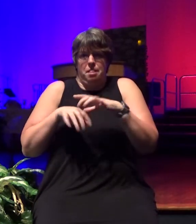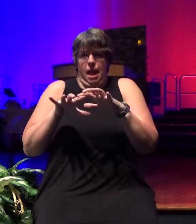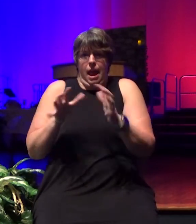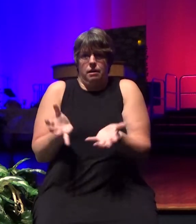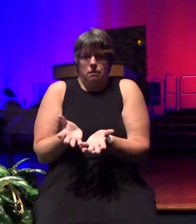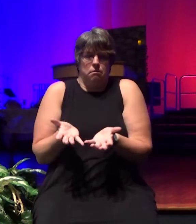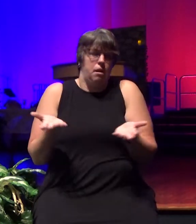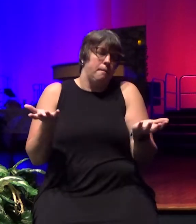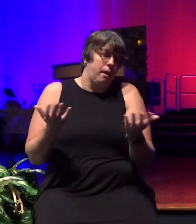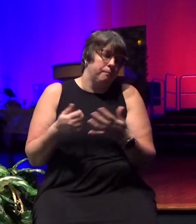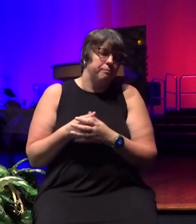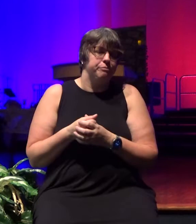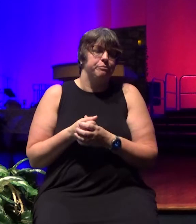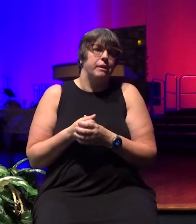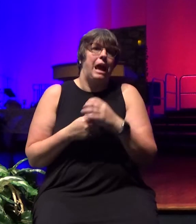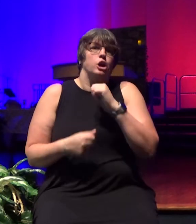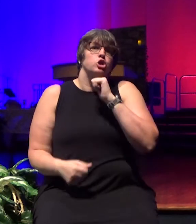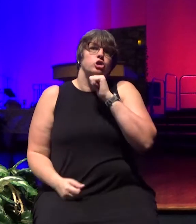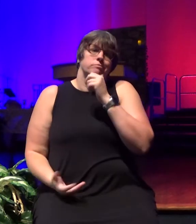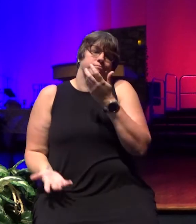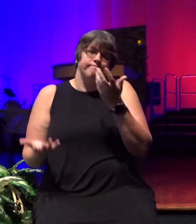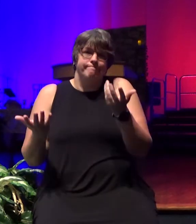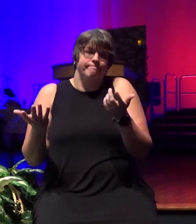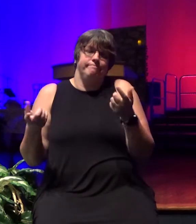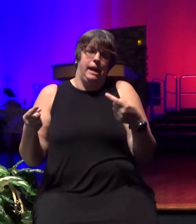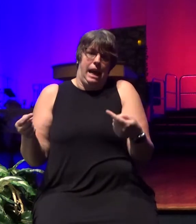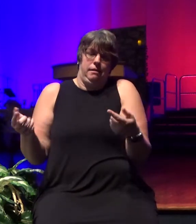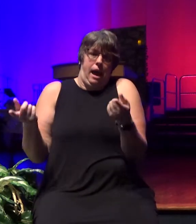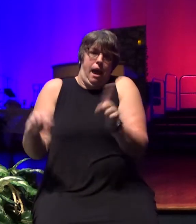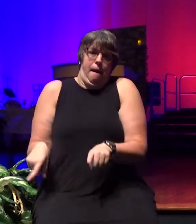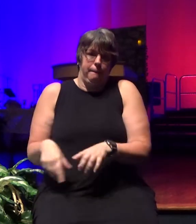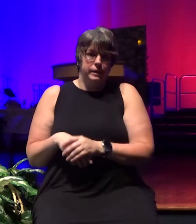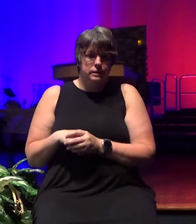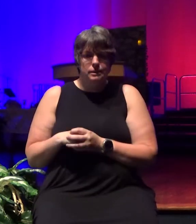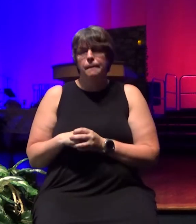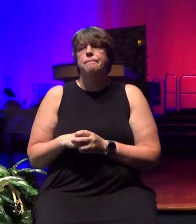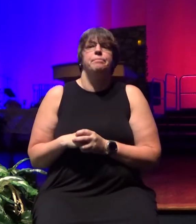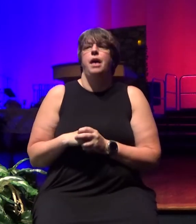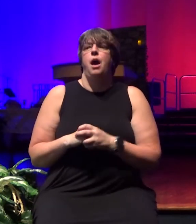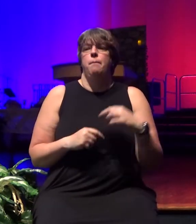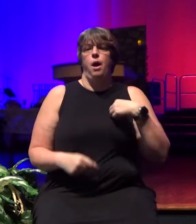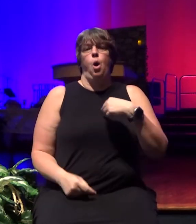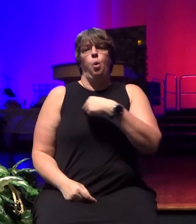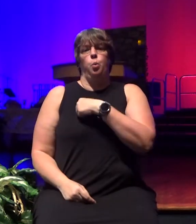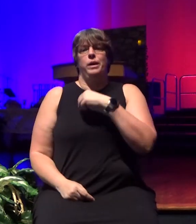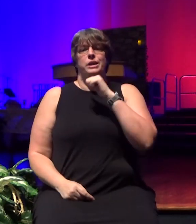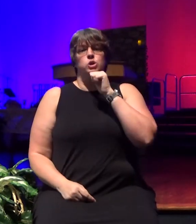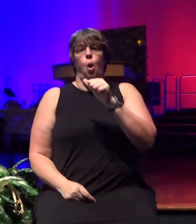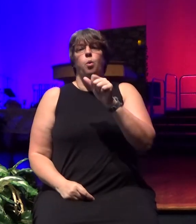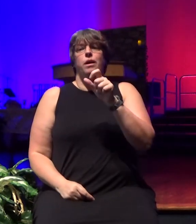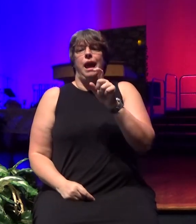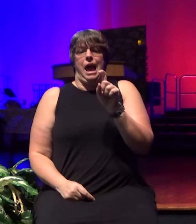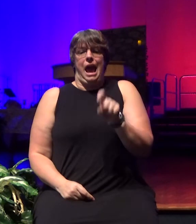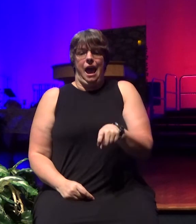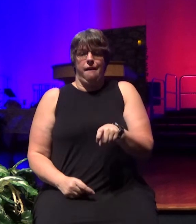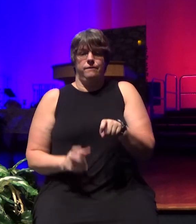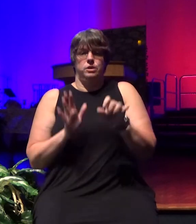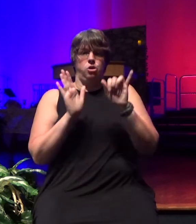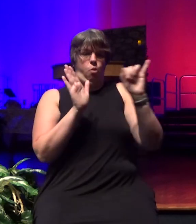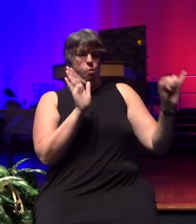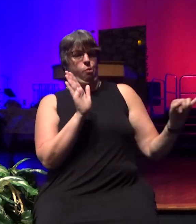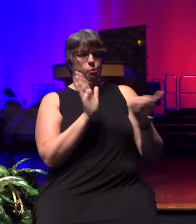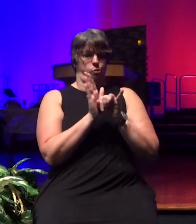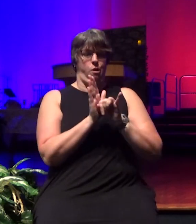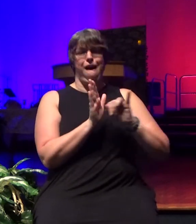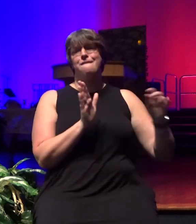be. And we don't have to wear the identity of victim, because that keeps us